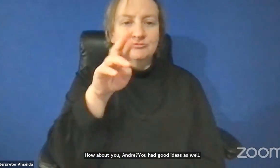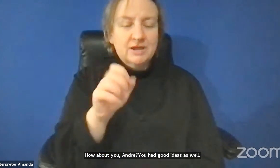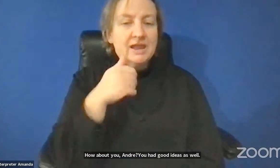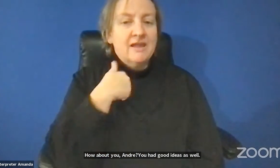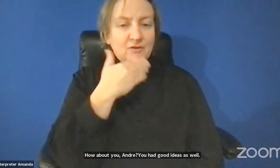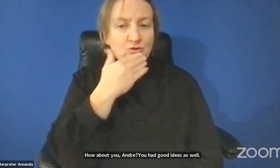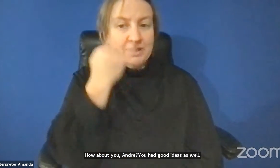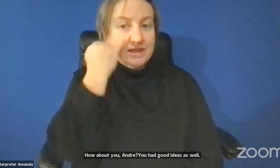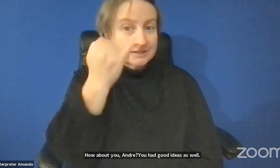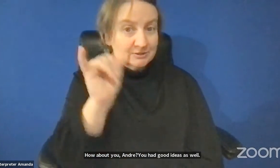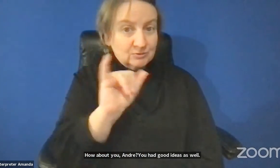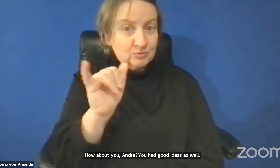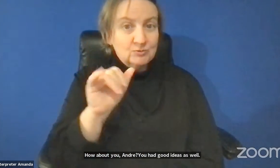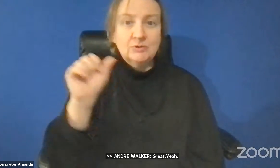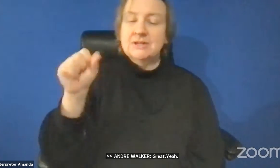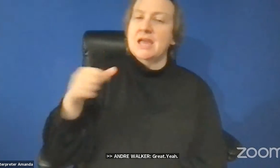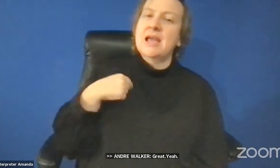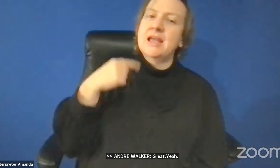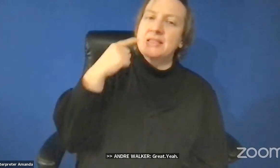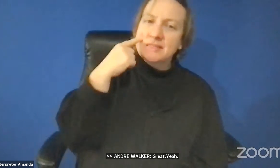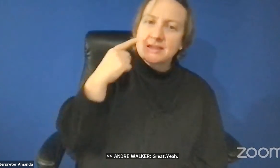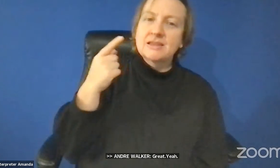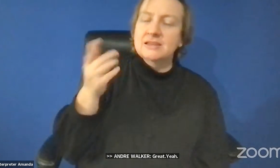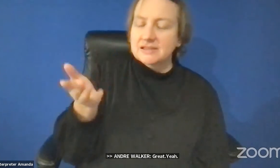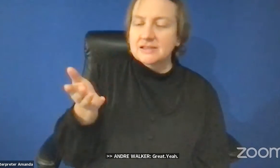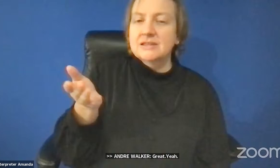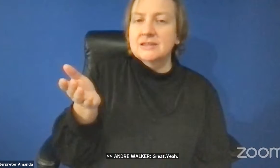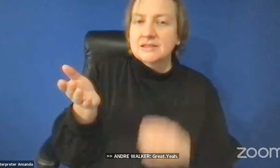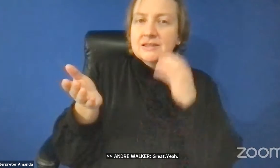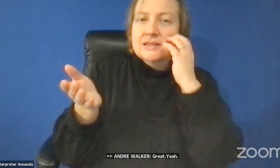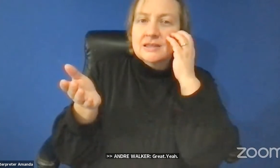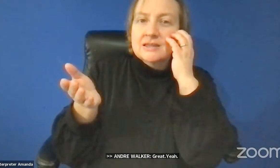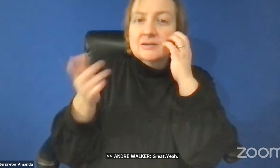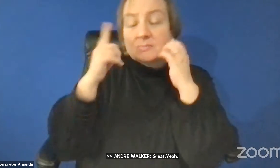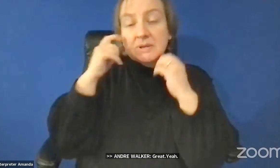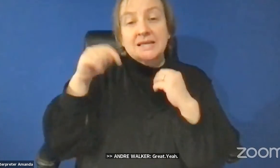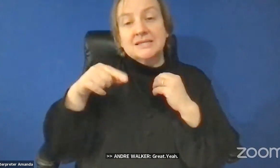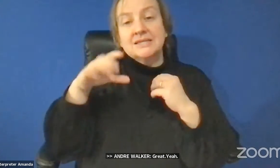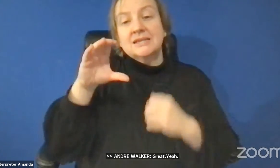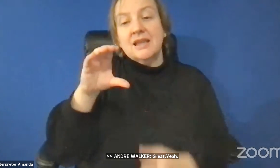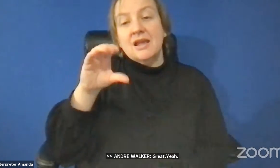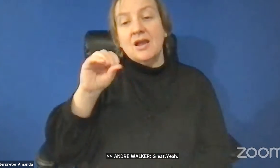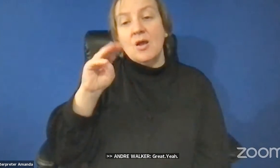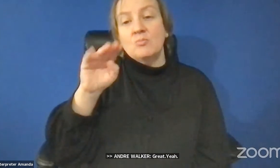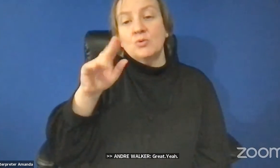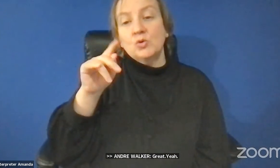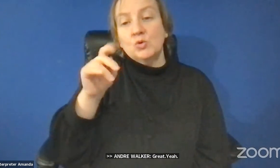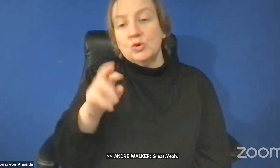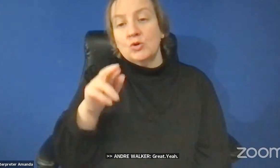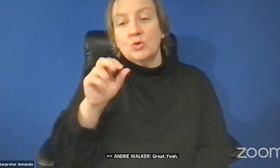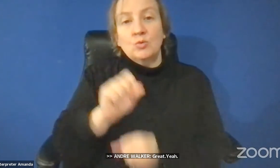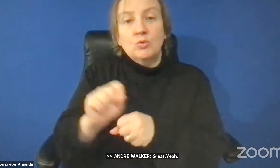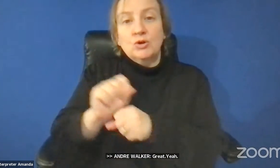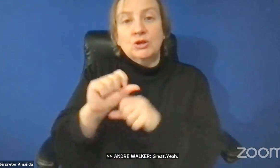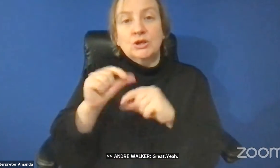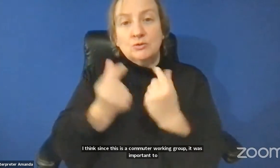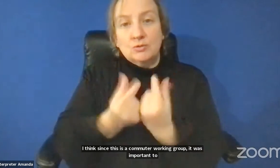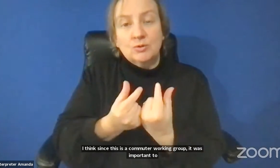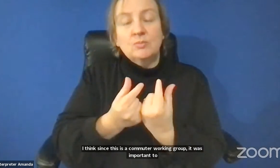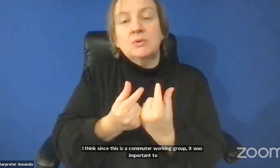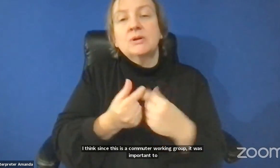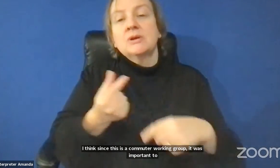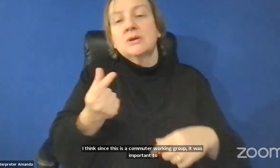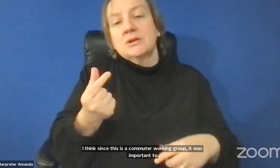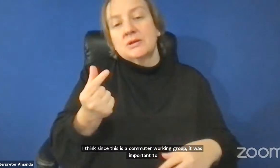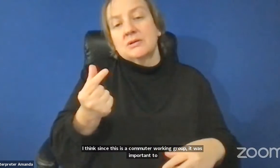Great. Yeah, I think since this is a commuter working group, it was important to think about what type of things